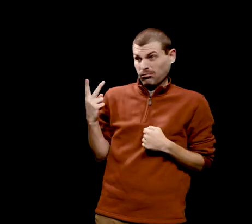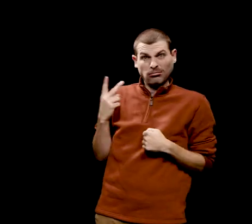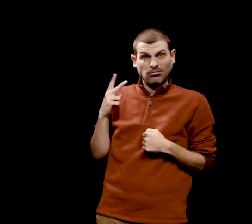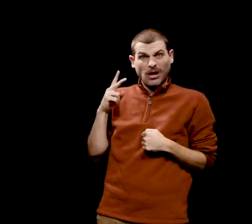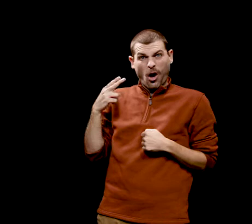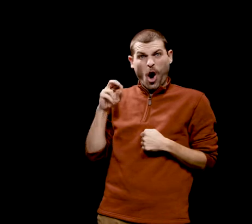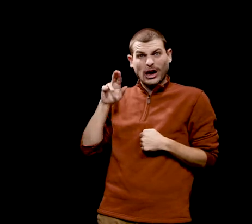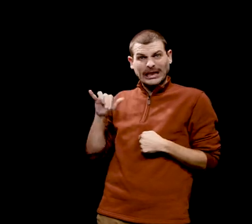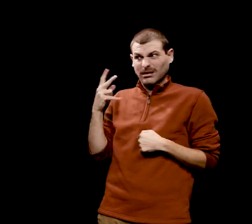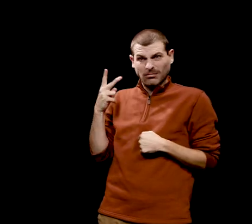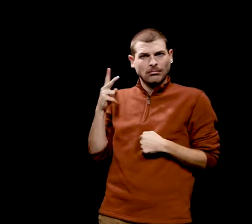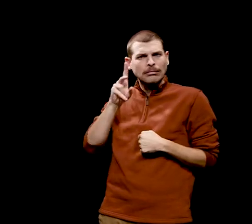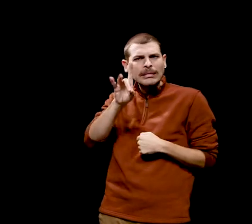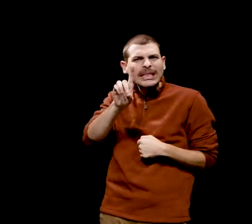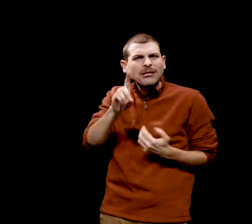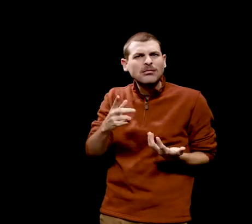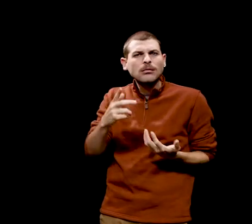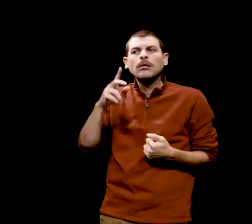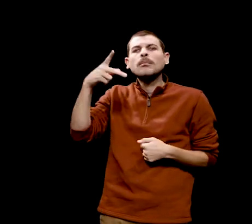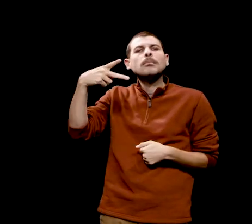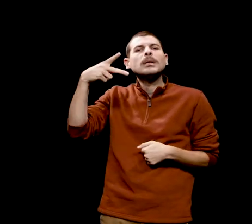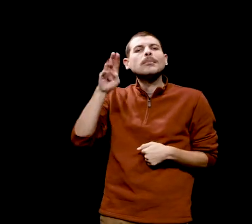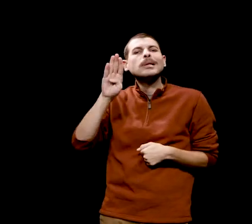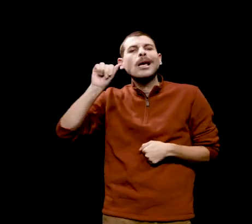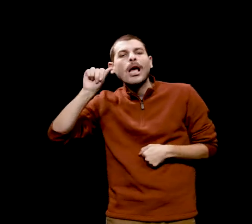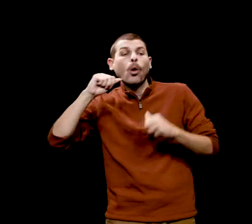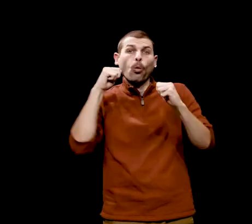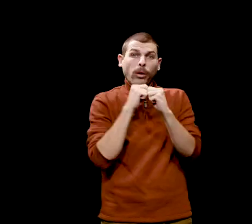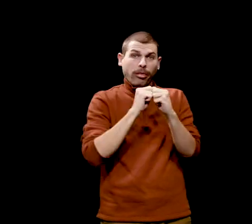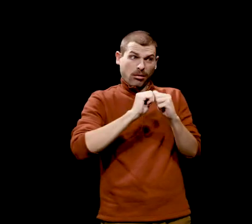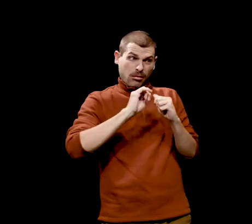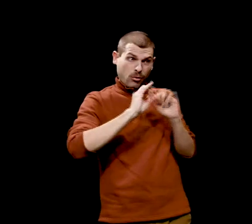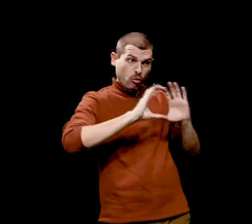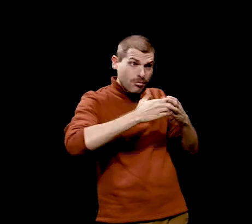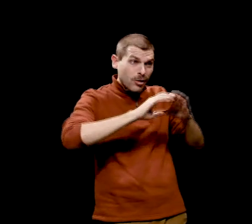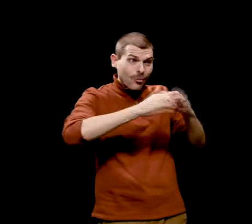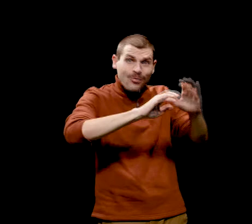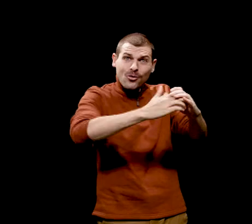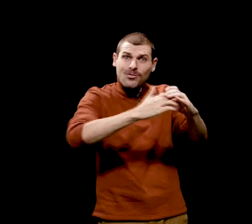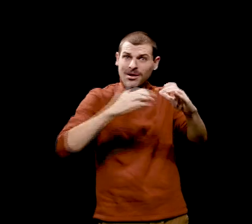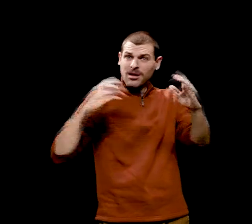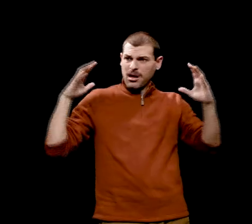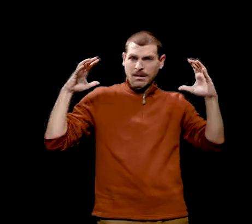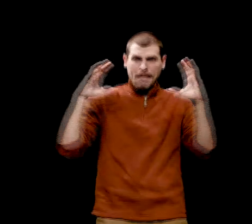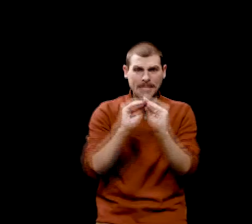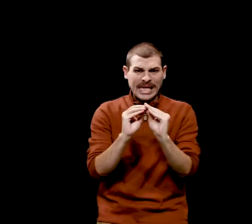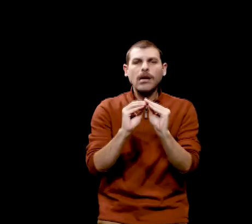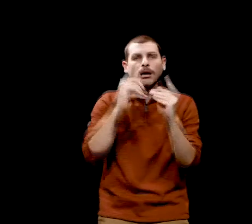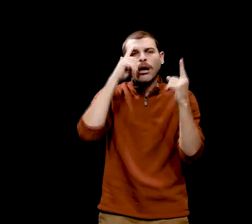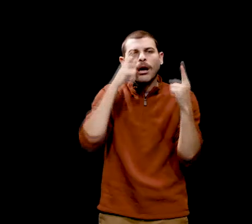Business Alliance and the Community Coalition together on a compromise package that now allows this thing to take off. And